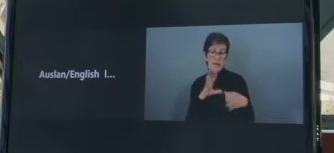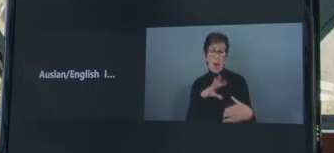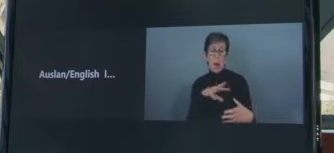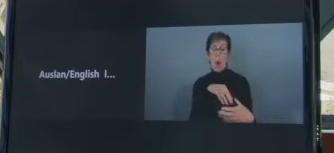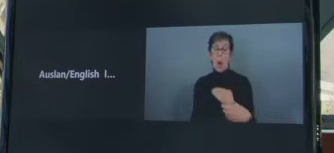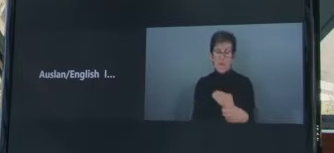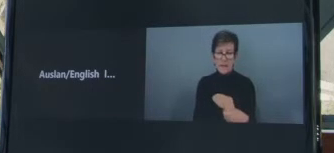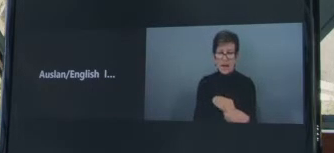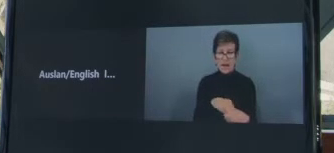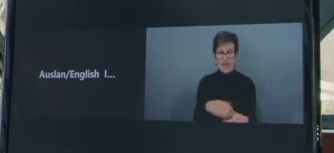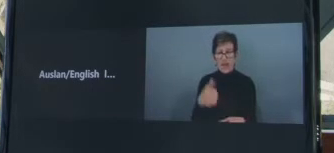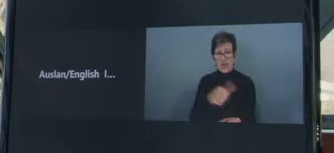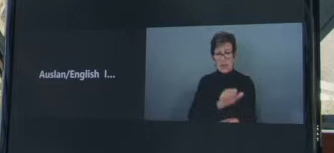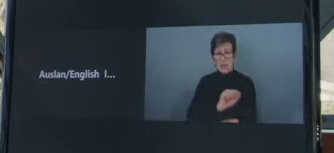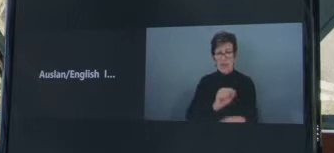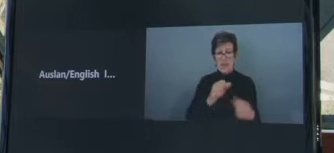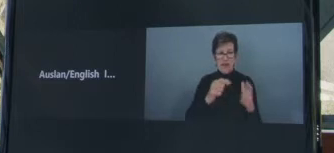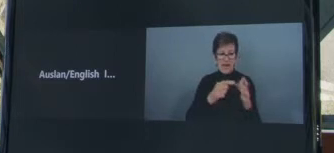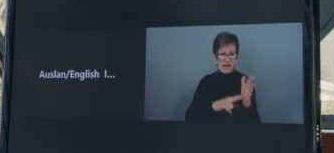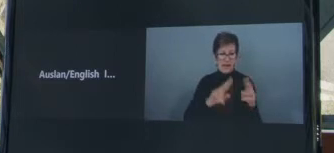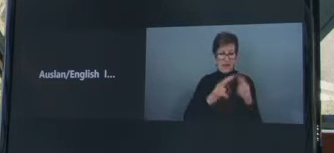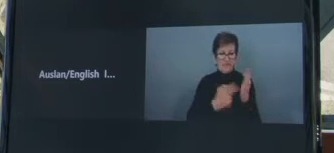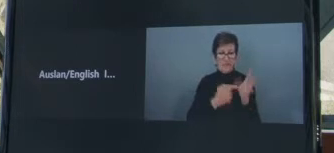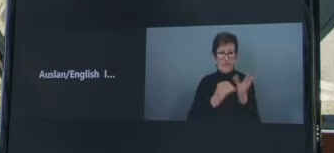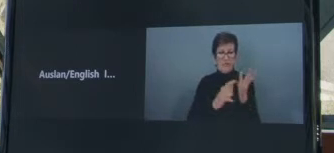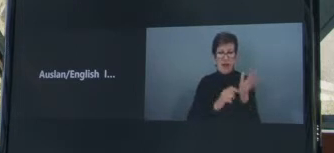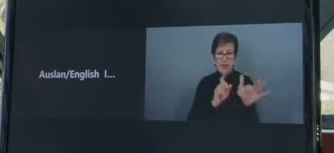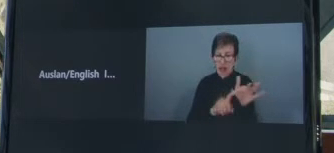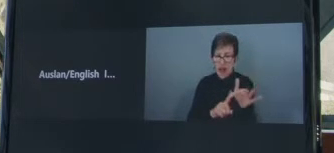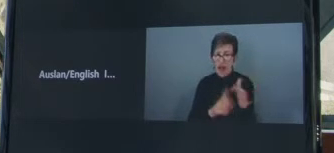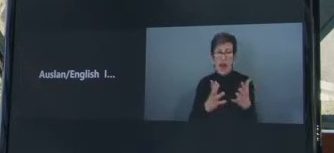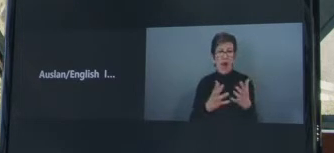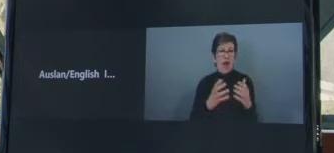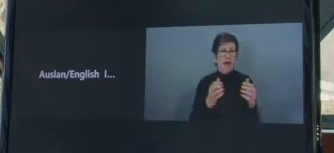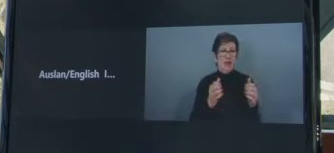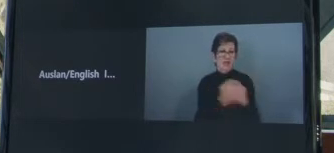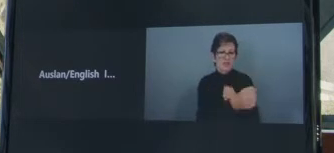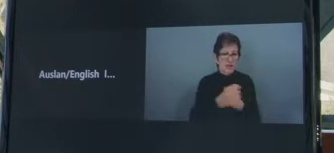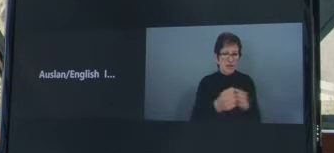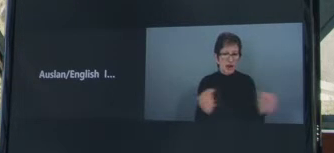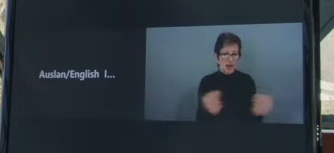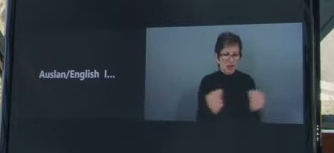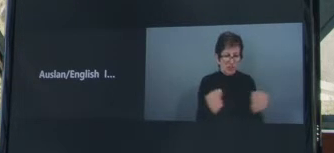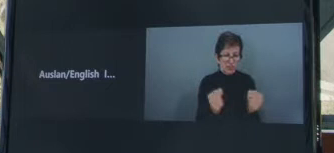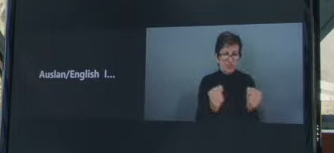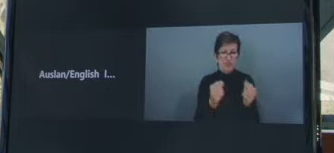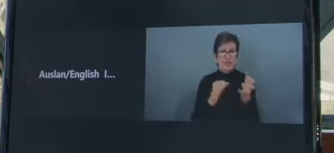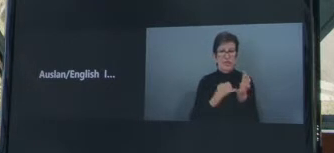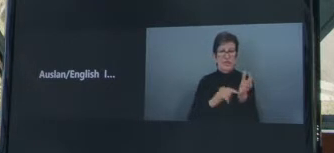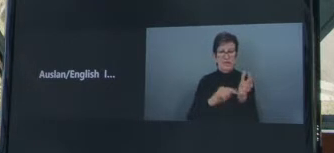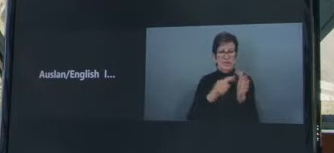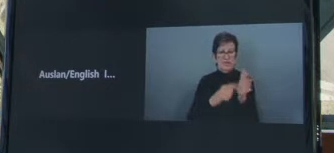in terms of refrigeration and sterilizing these materials, growing them safely to get a high quality